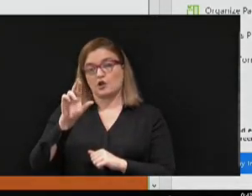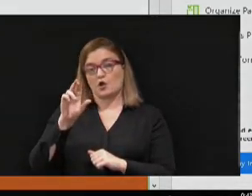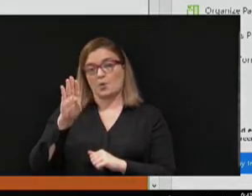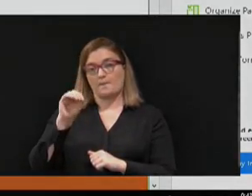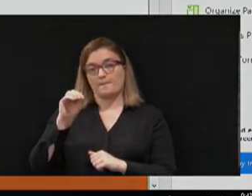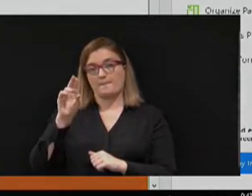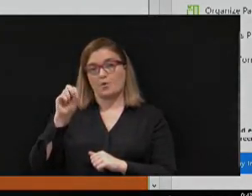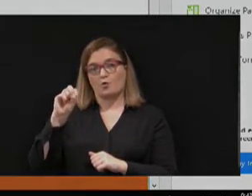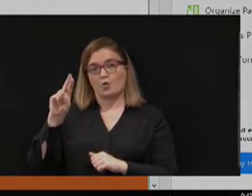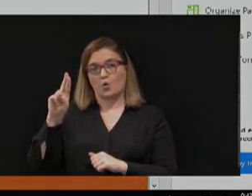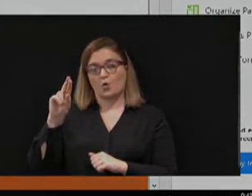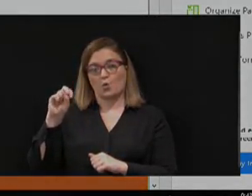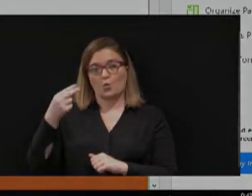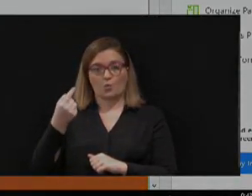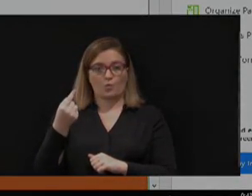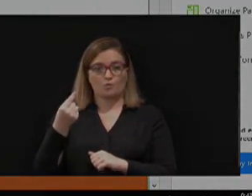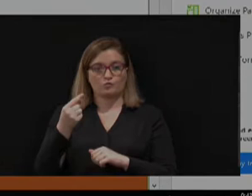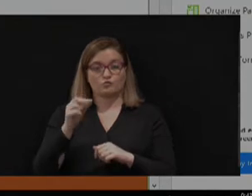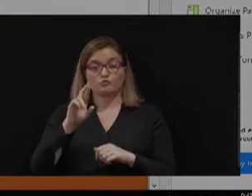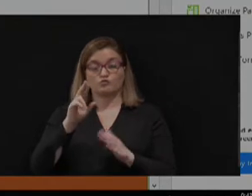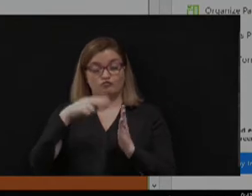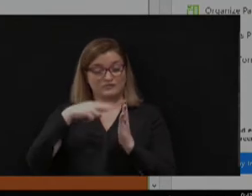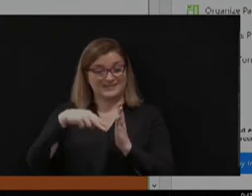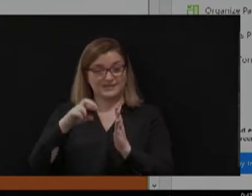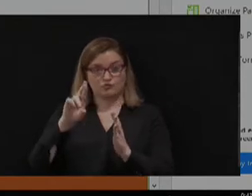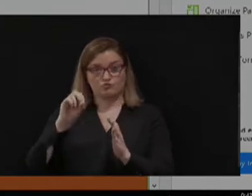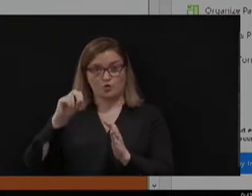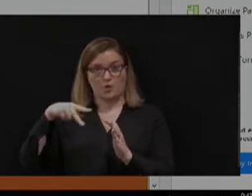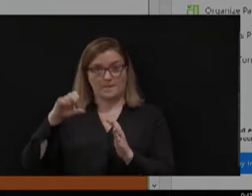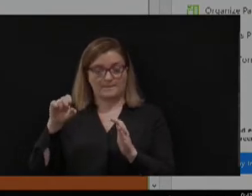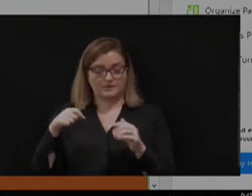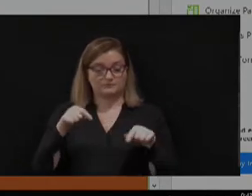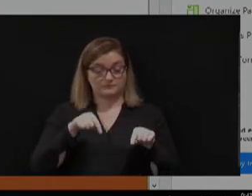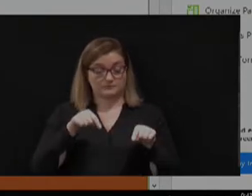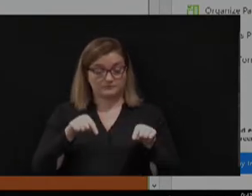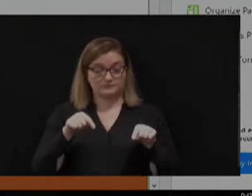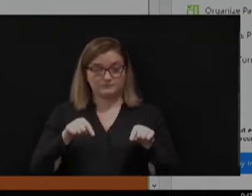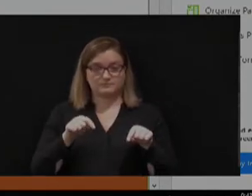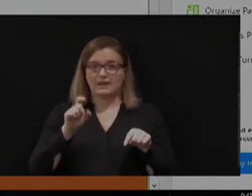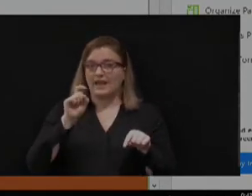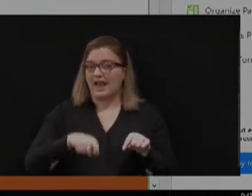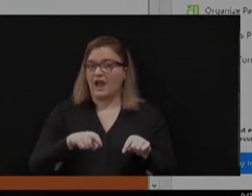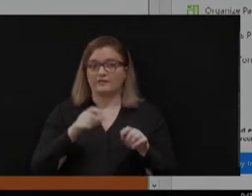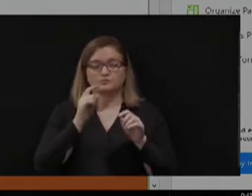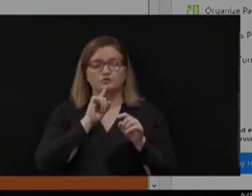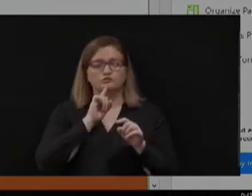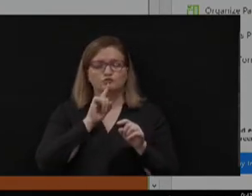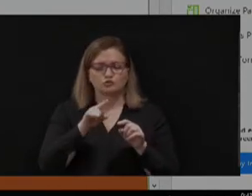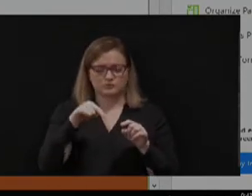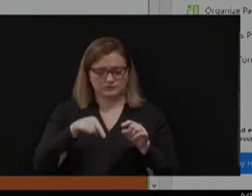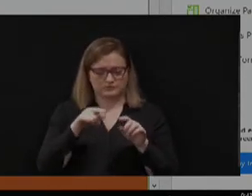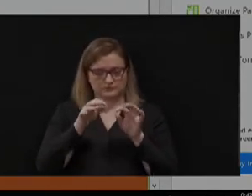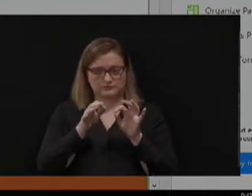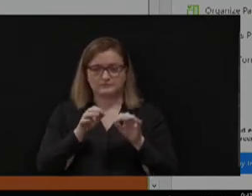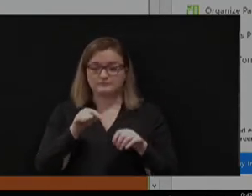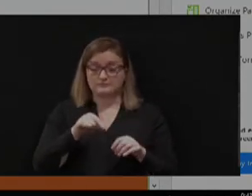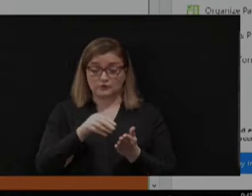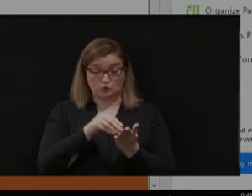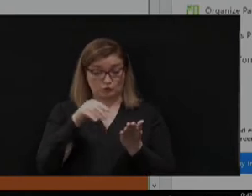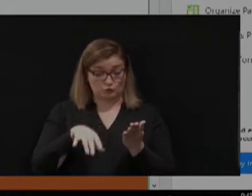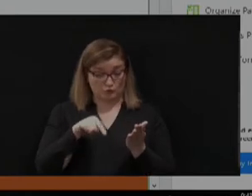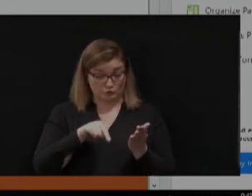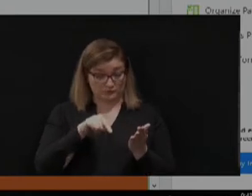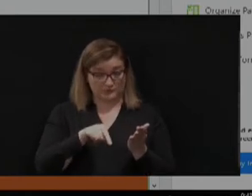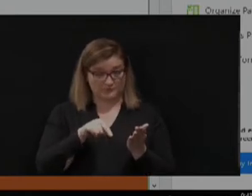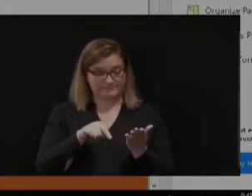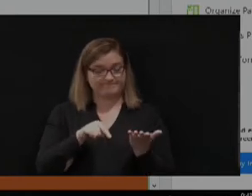Good instruction integrated together to produce a skilled reader. We've got to make sure these kids, if you look at this